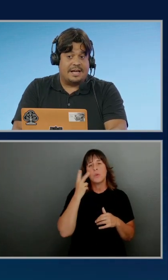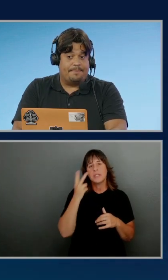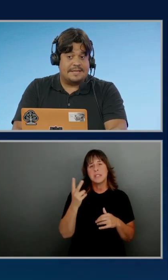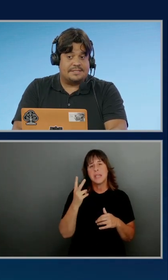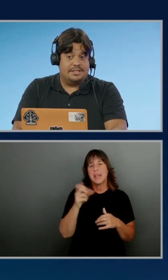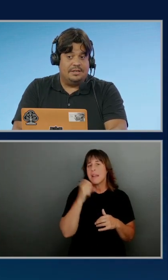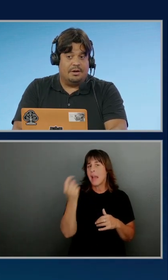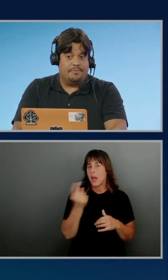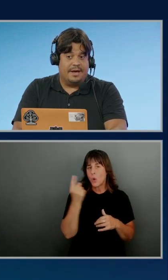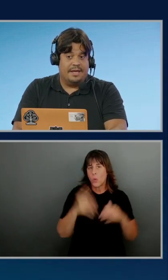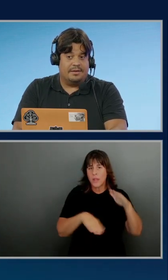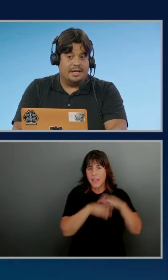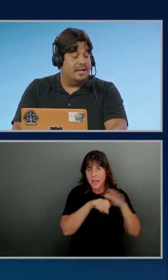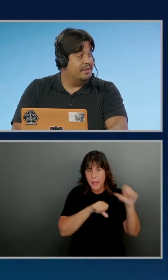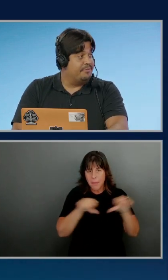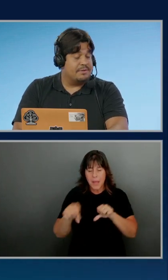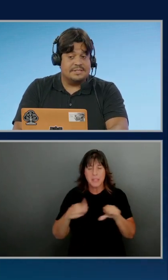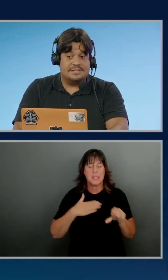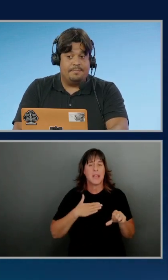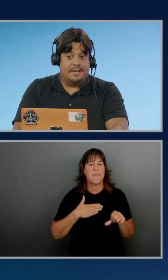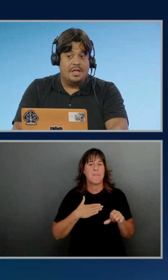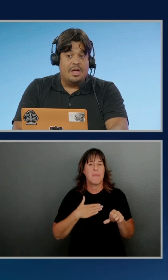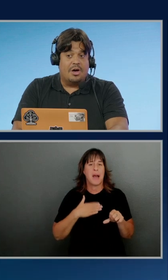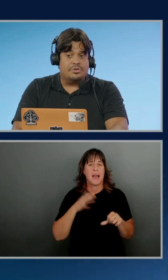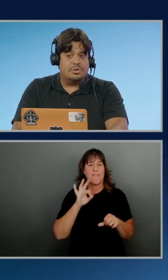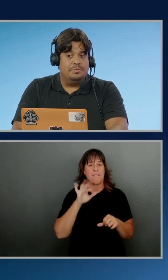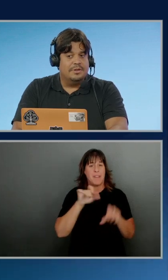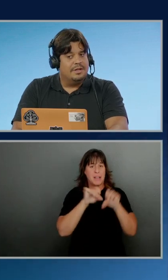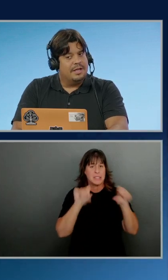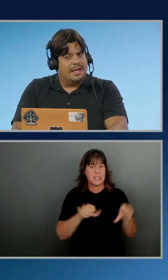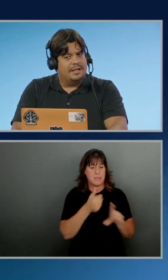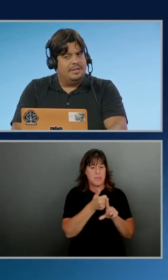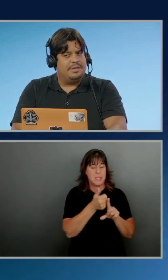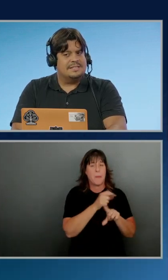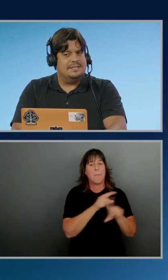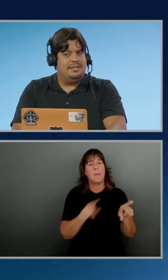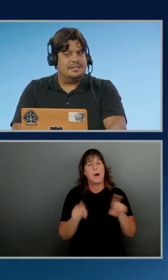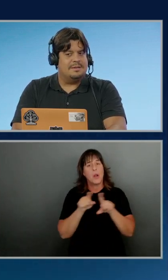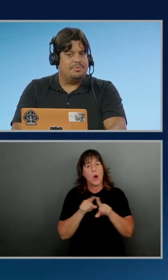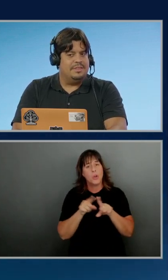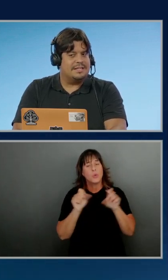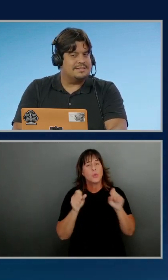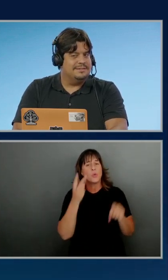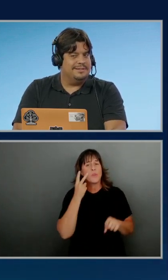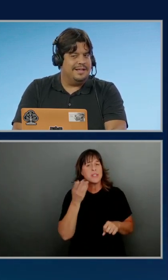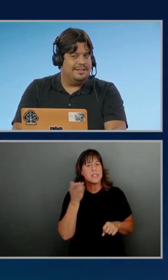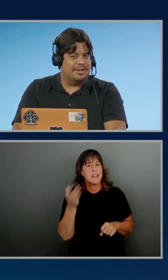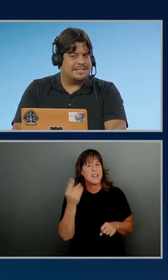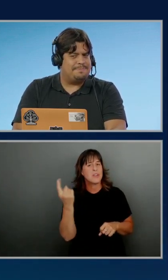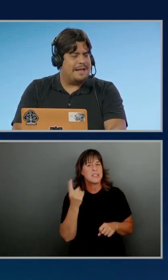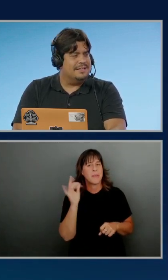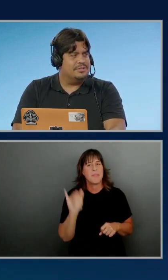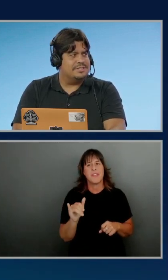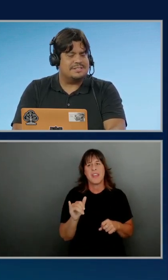just the capacity of my file system, but also you can see here something that's not expected. You're just seeing